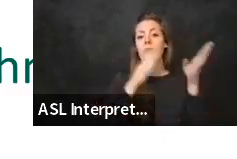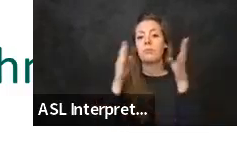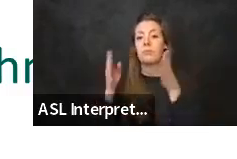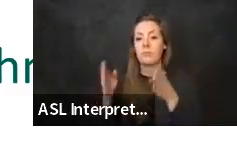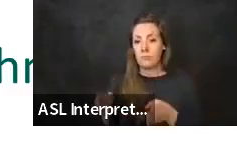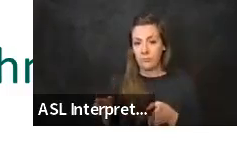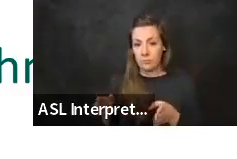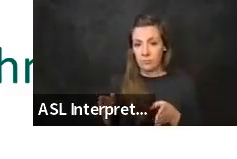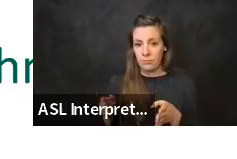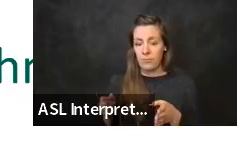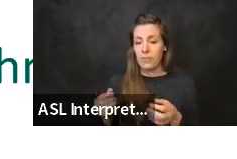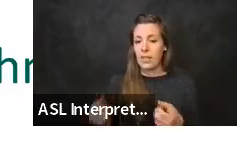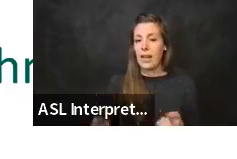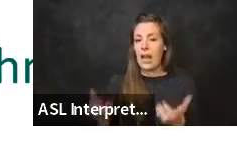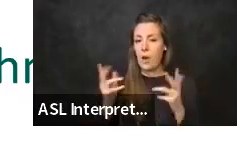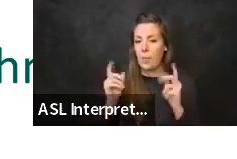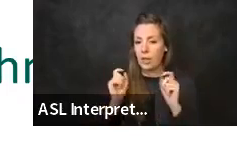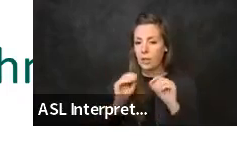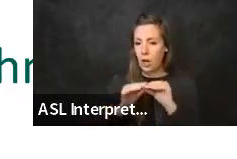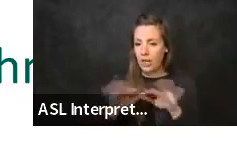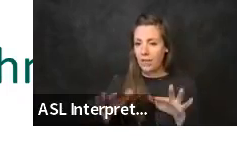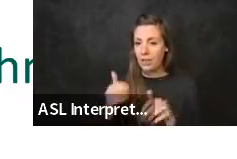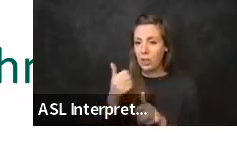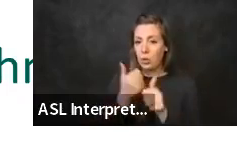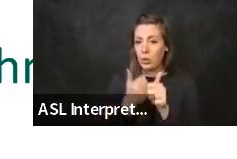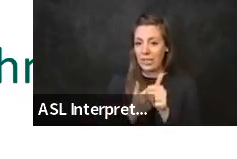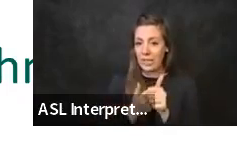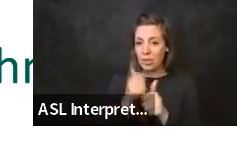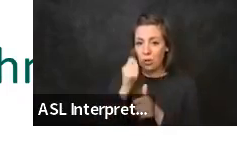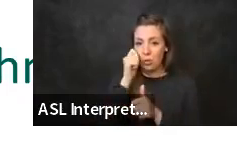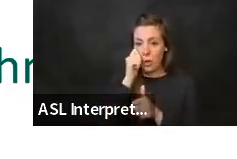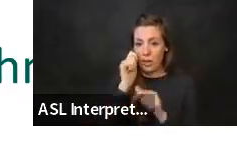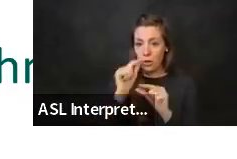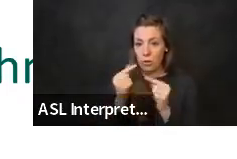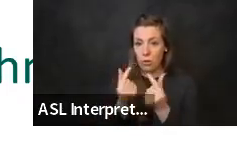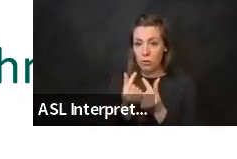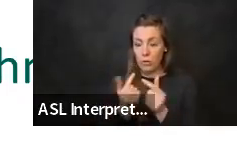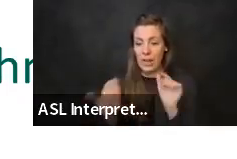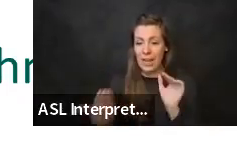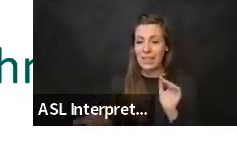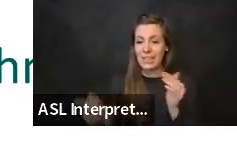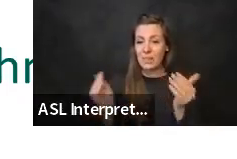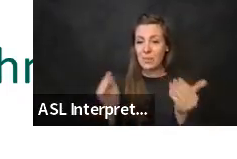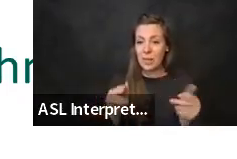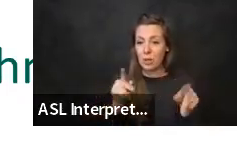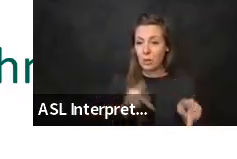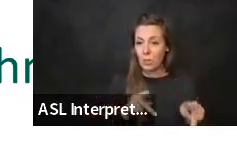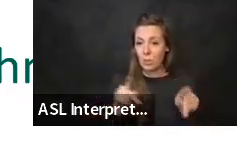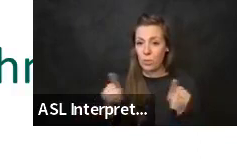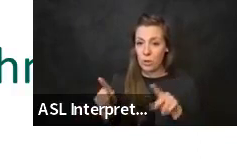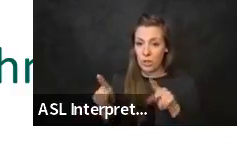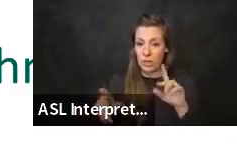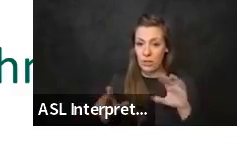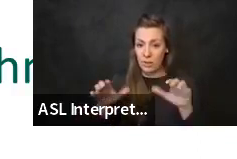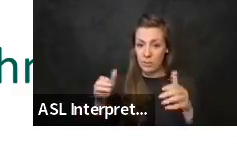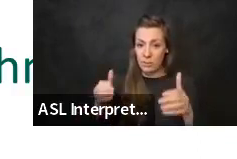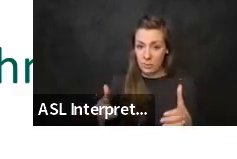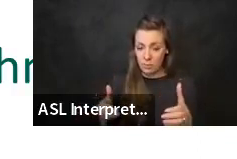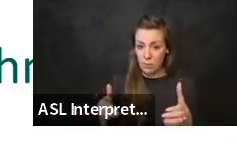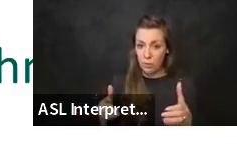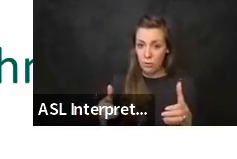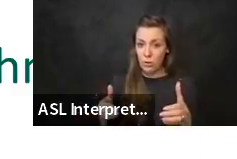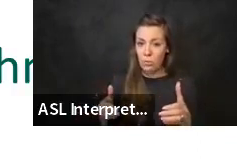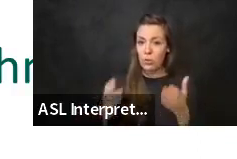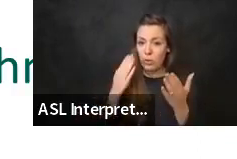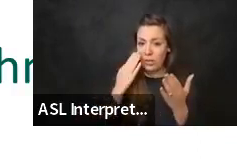being administered to each racial ethnic group as compared to the proportion of the population made up by each racial ethnic